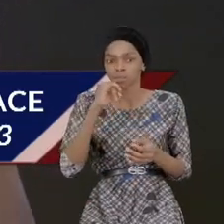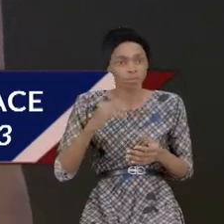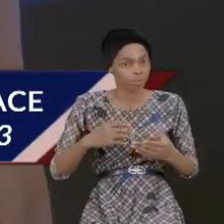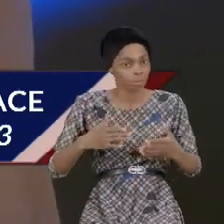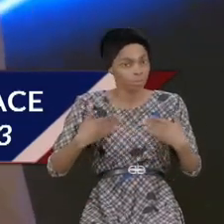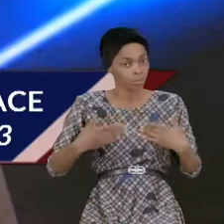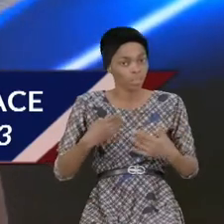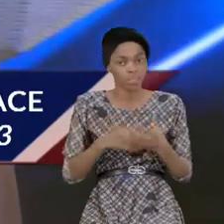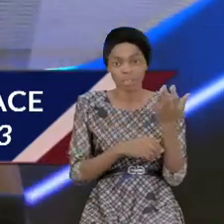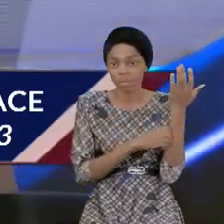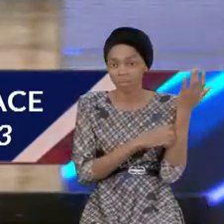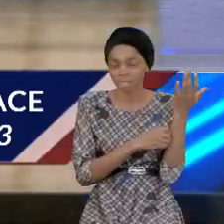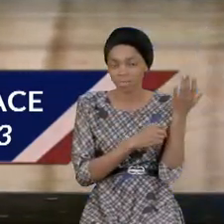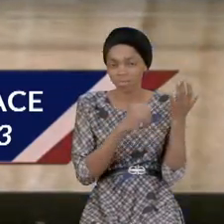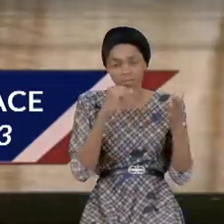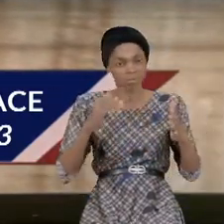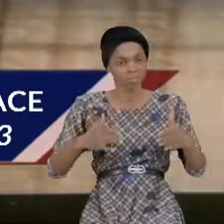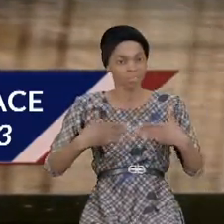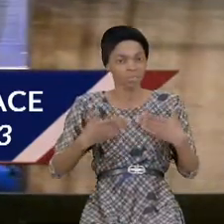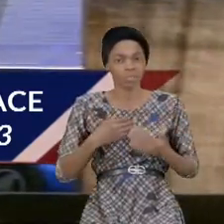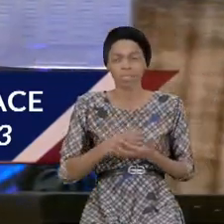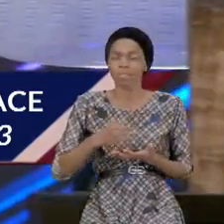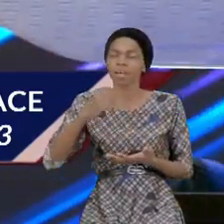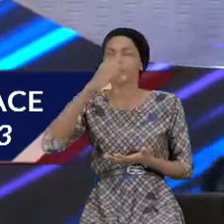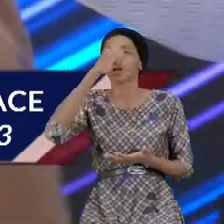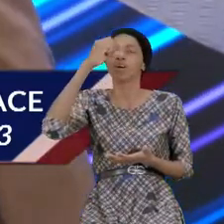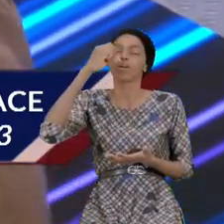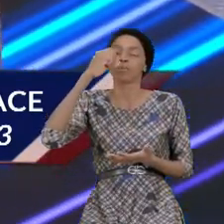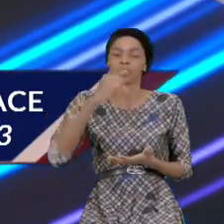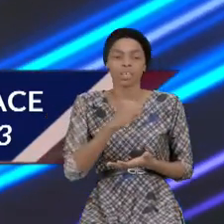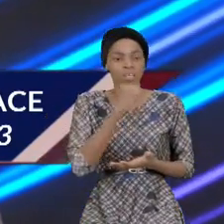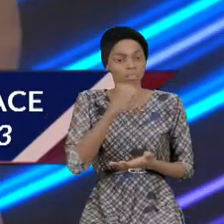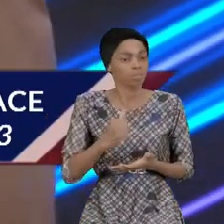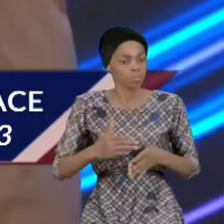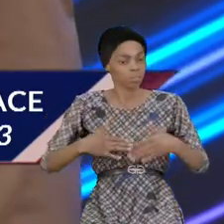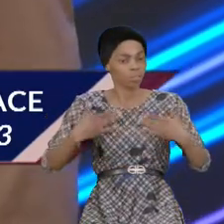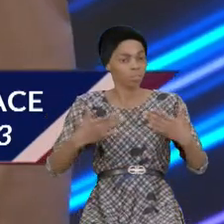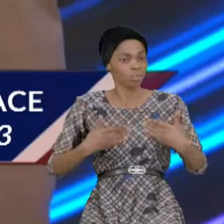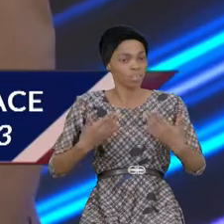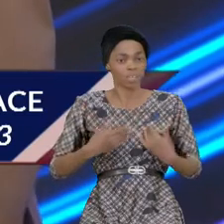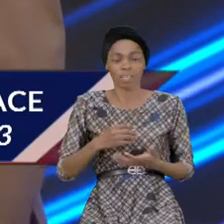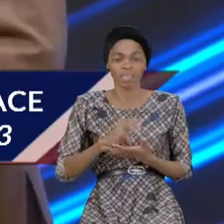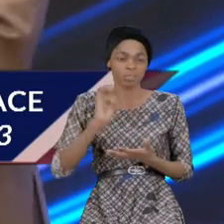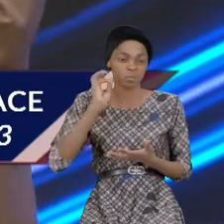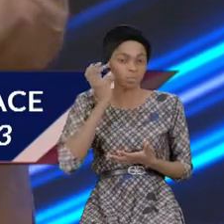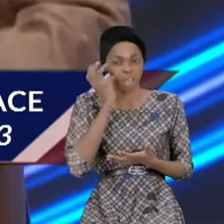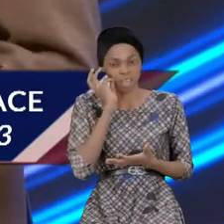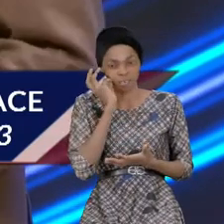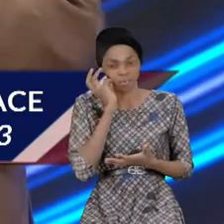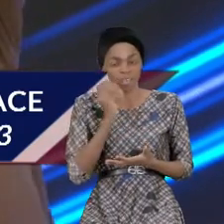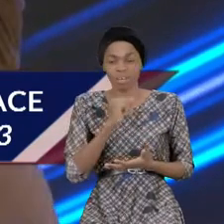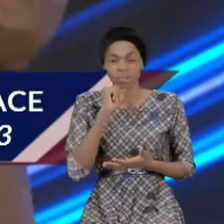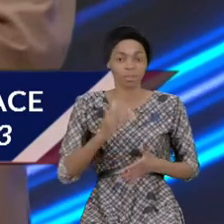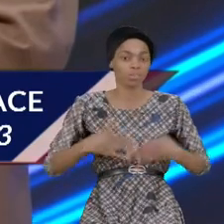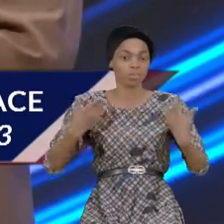Not joy in wine. Not joy in drinking. Not joy in